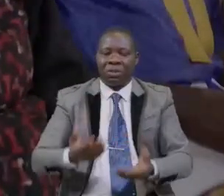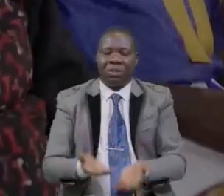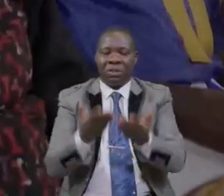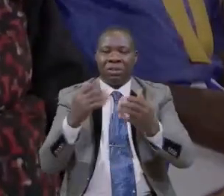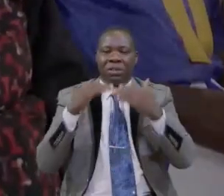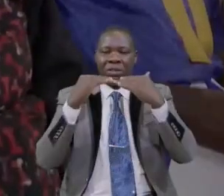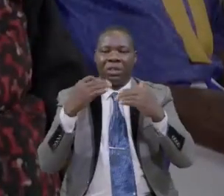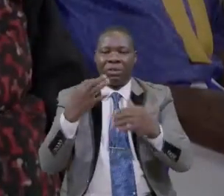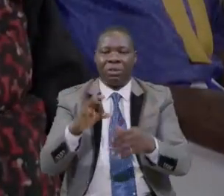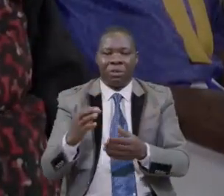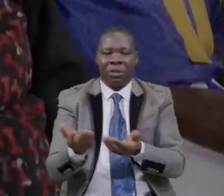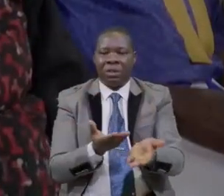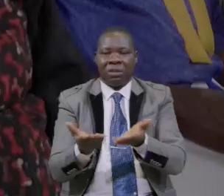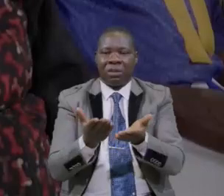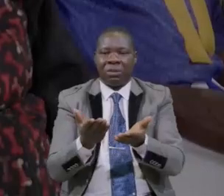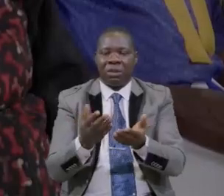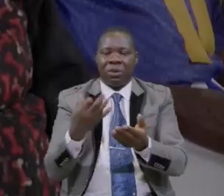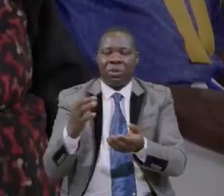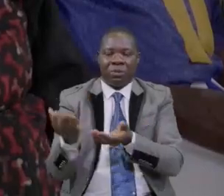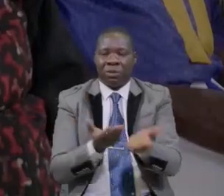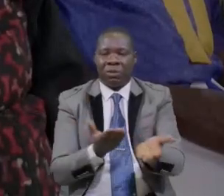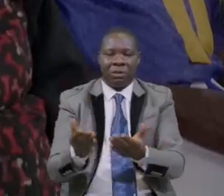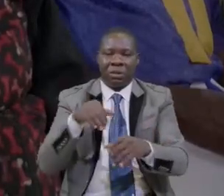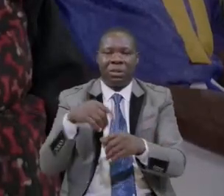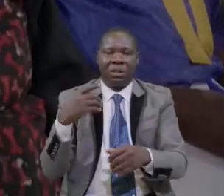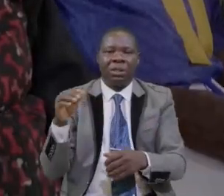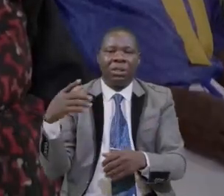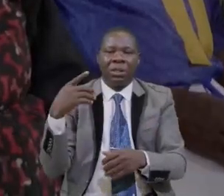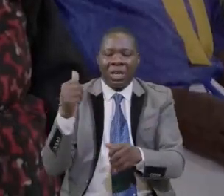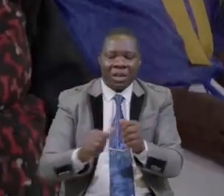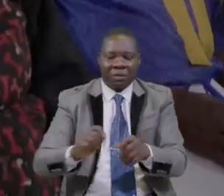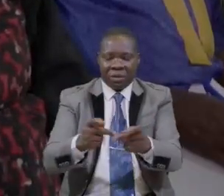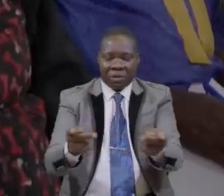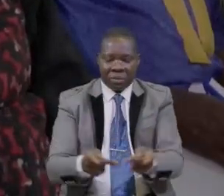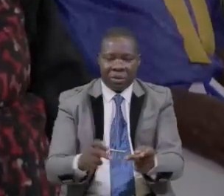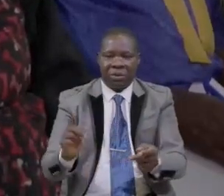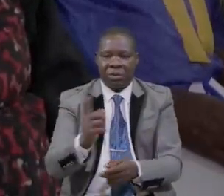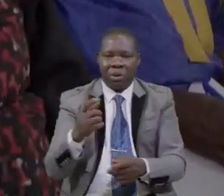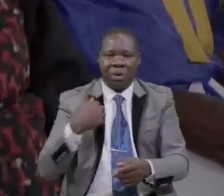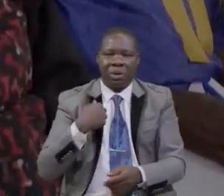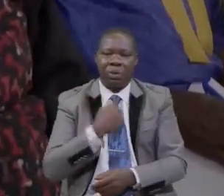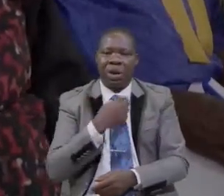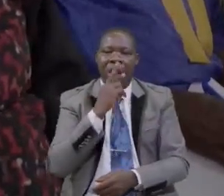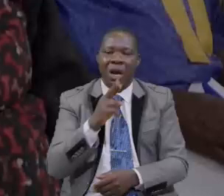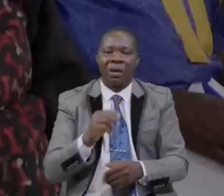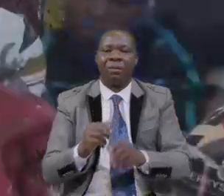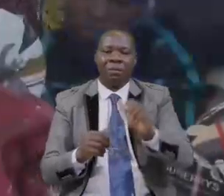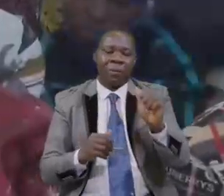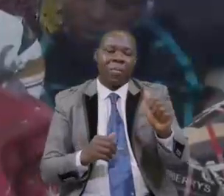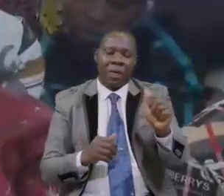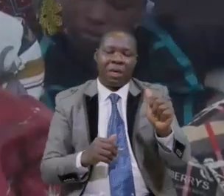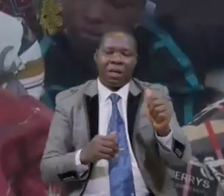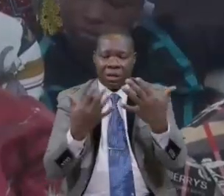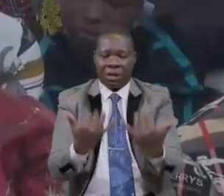of service in every place where we are. Now, we're talking